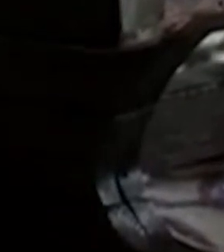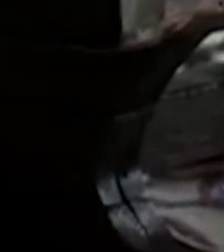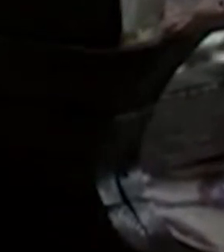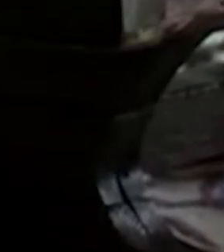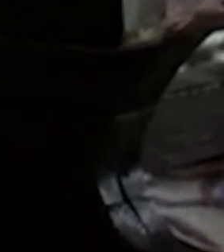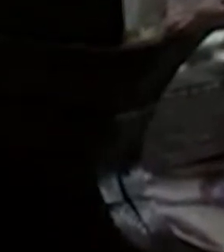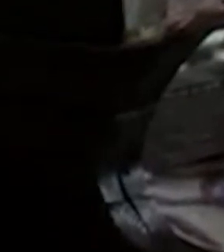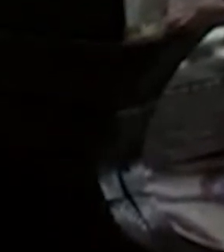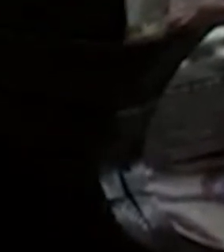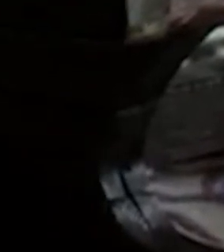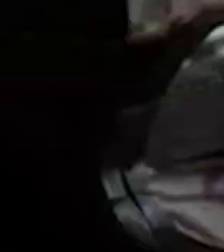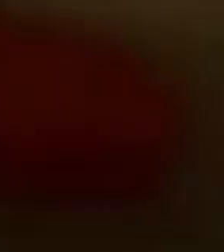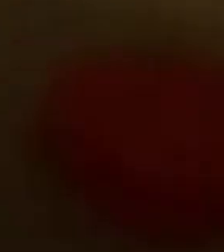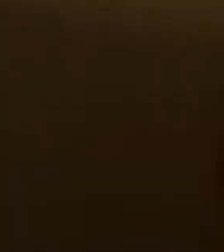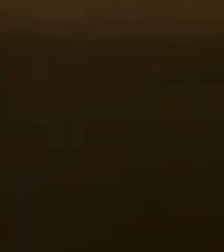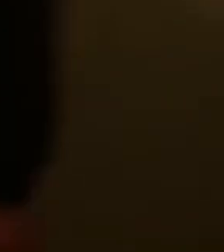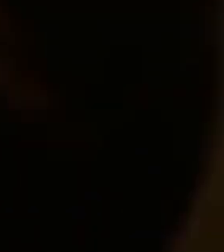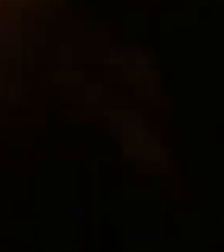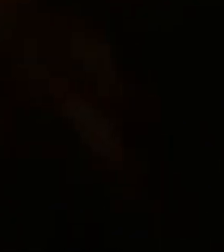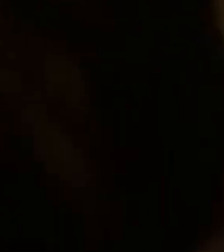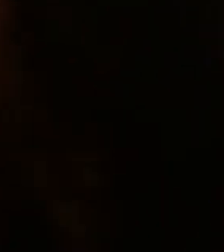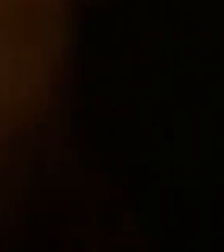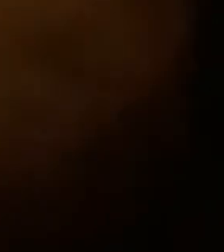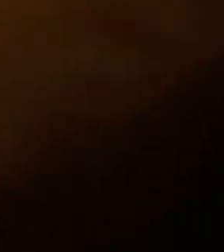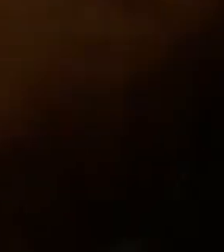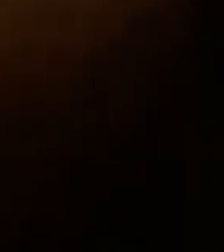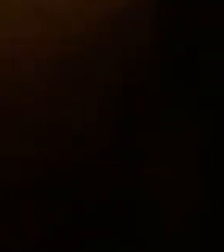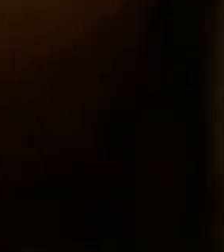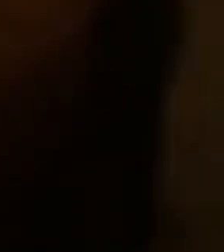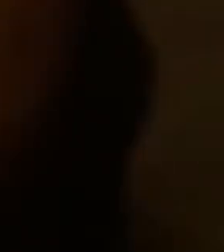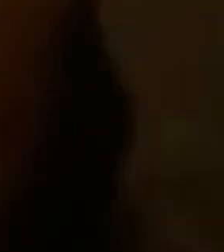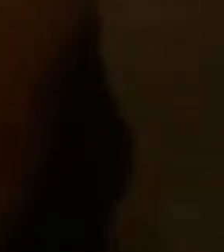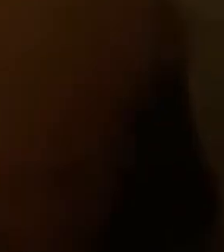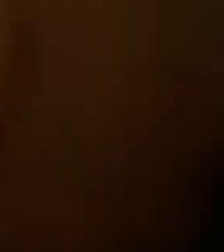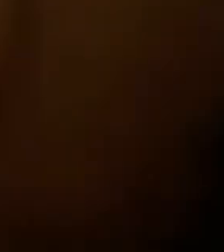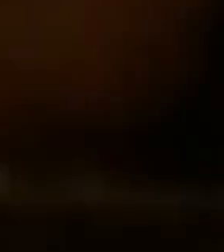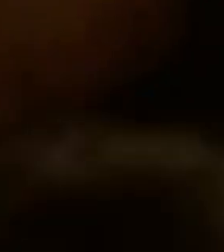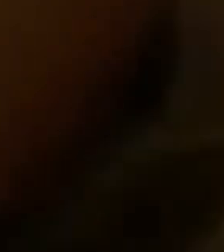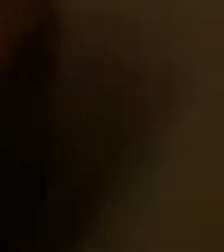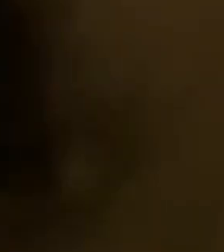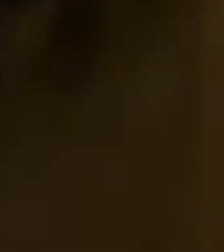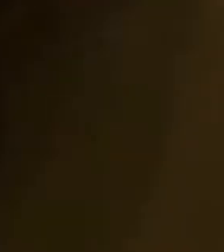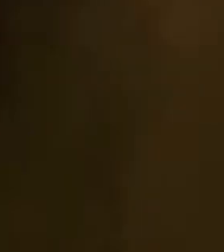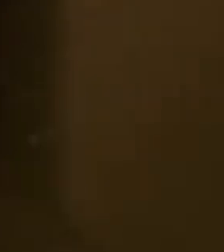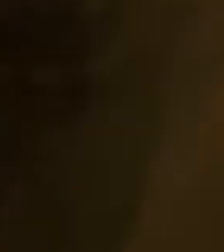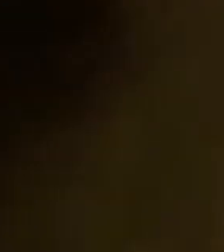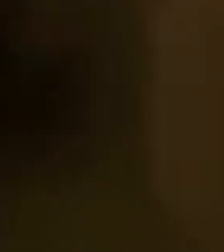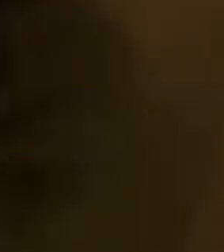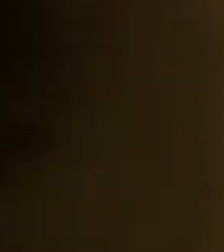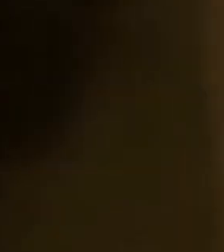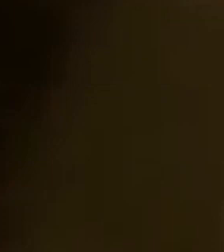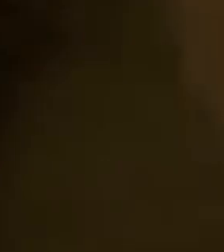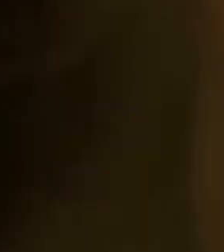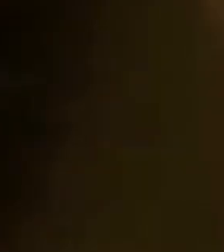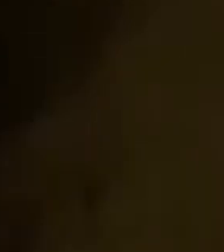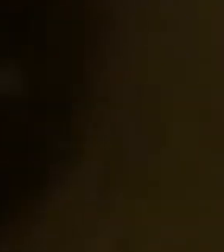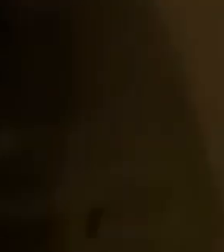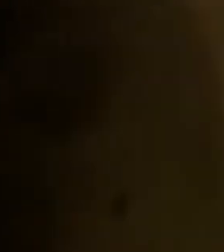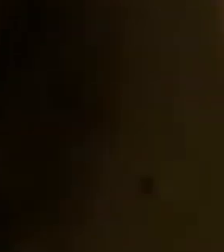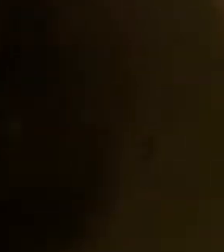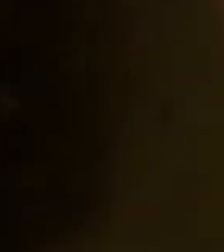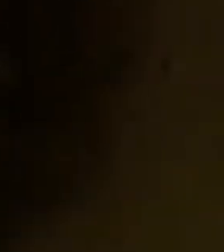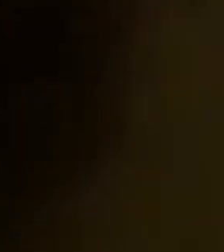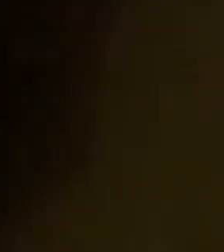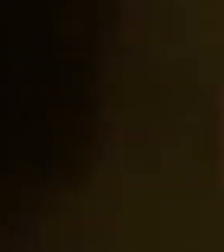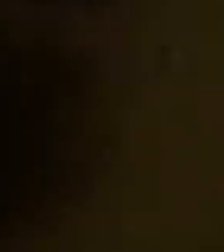she's definitely not a princess, huh? Every second, the brain is making between 700 and 1,000 new